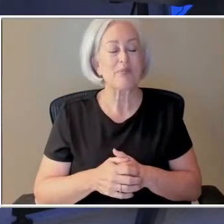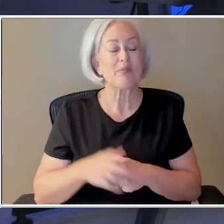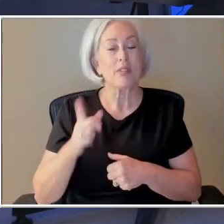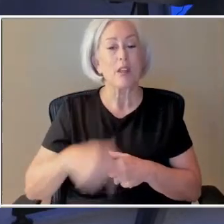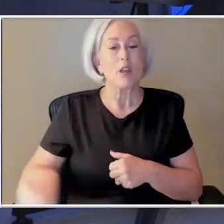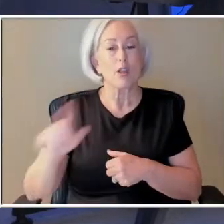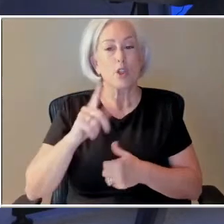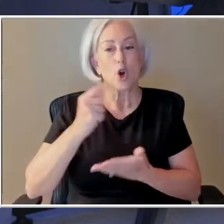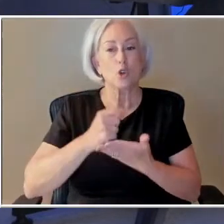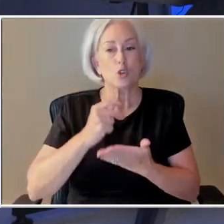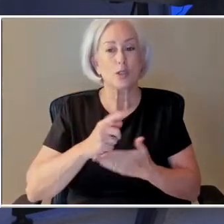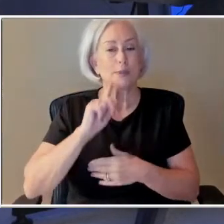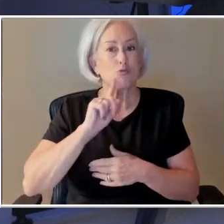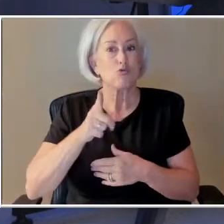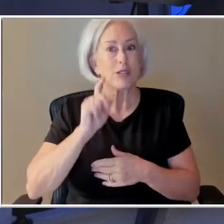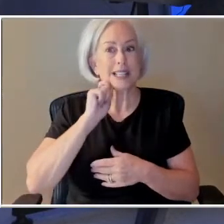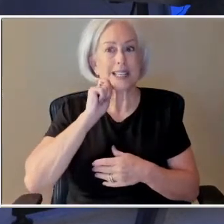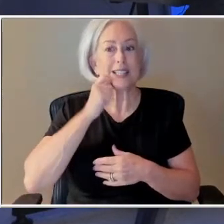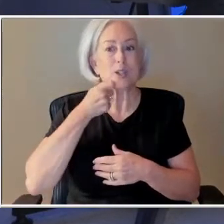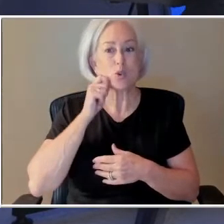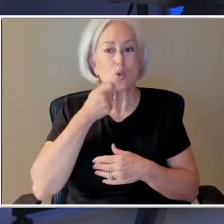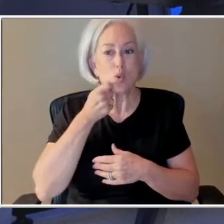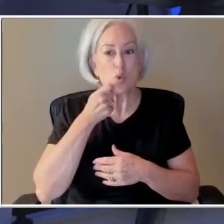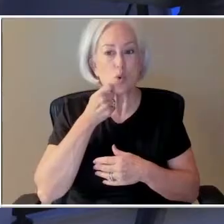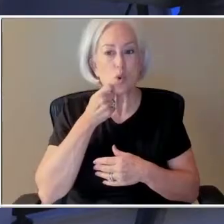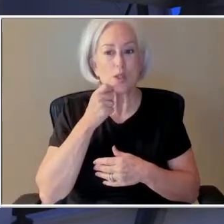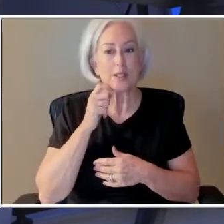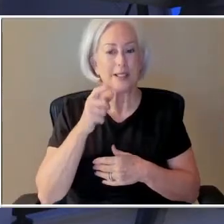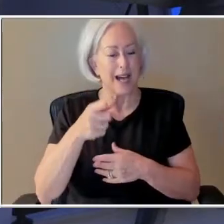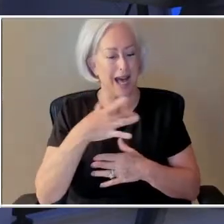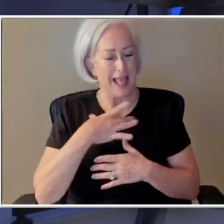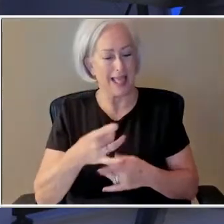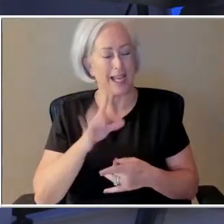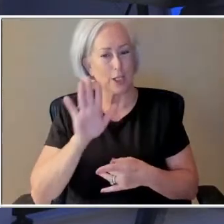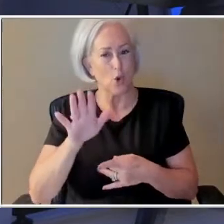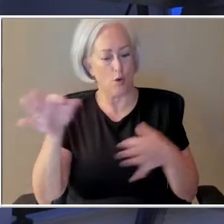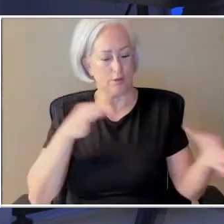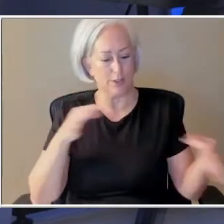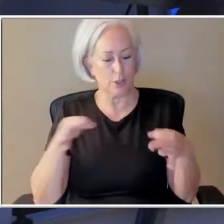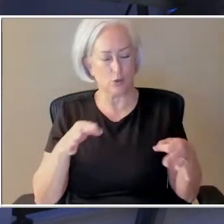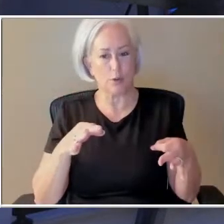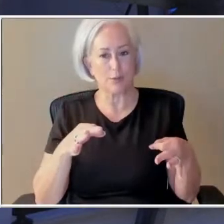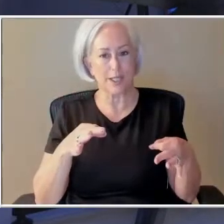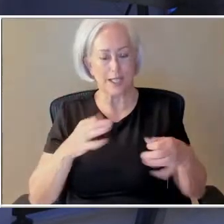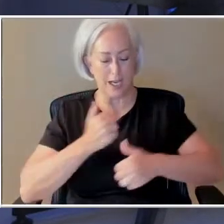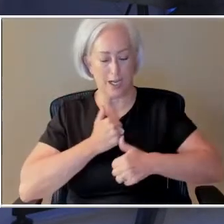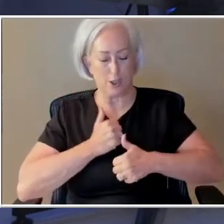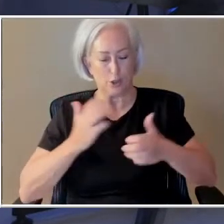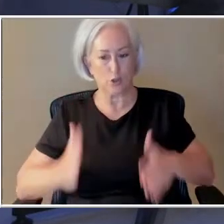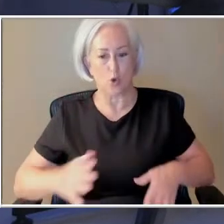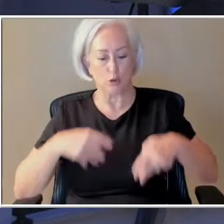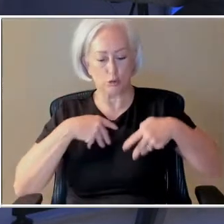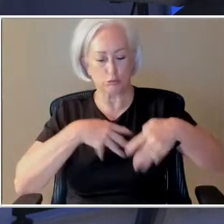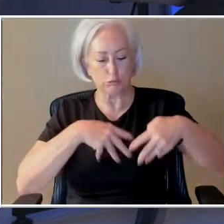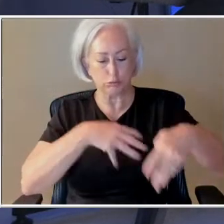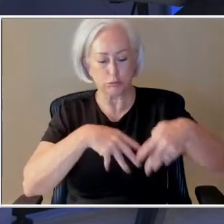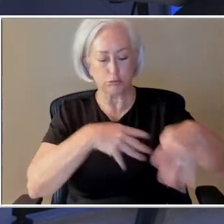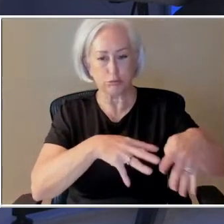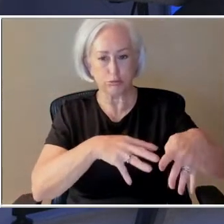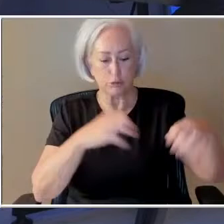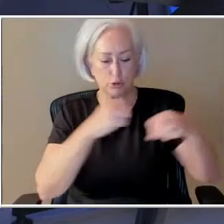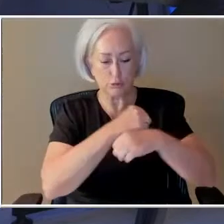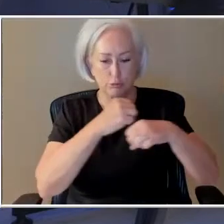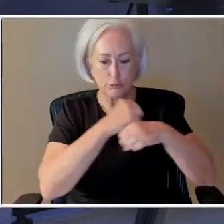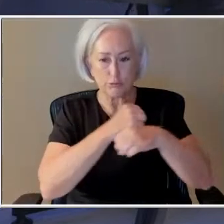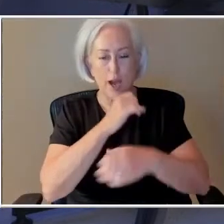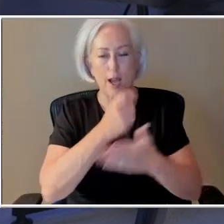cool, and the way you describe it as little soldiers going in to fight what's wrong. Lou has benefited, Dr. Abdullah, from